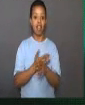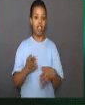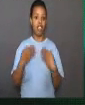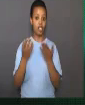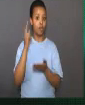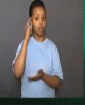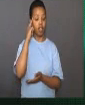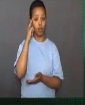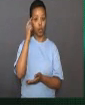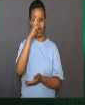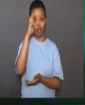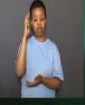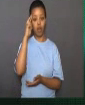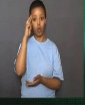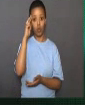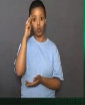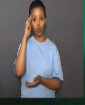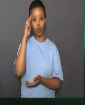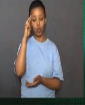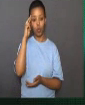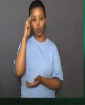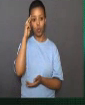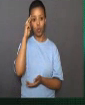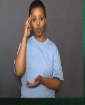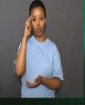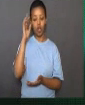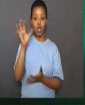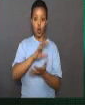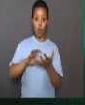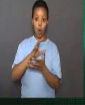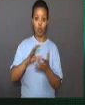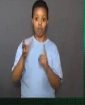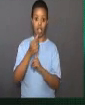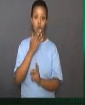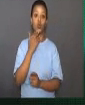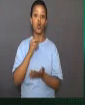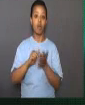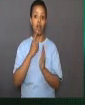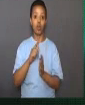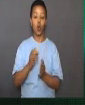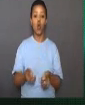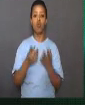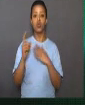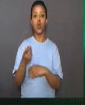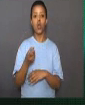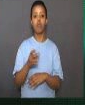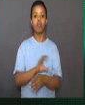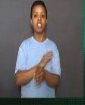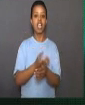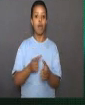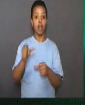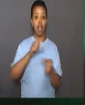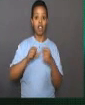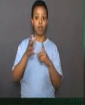as carbohydrates because the compounds contain a lot of carbon